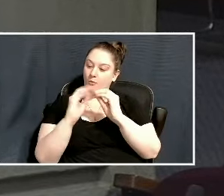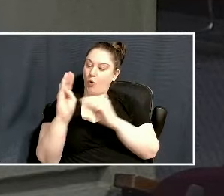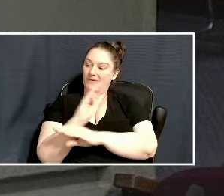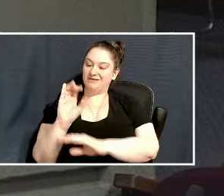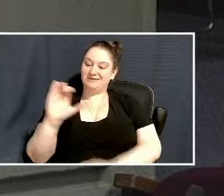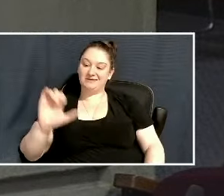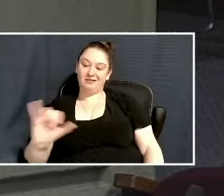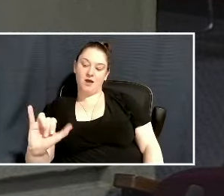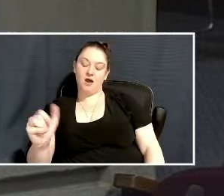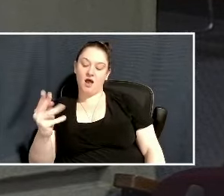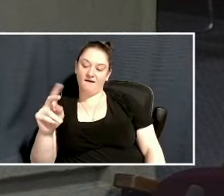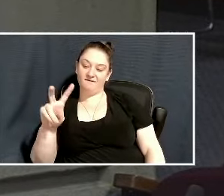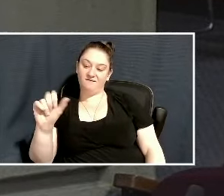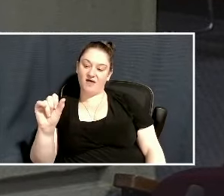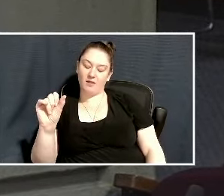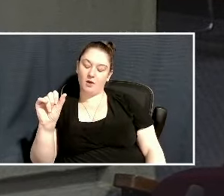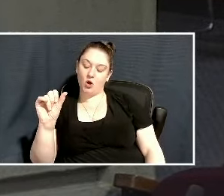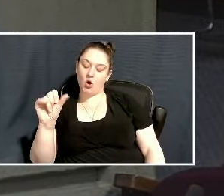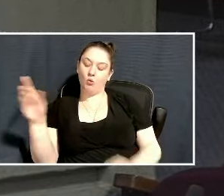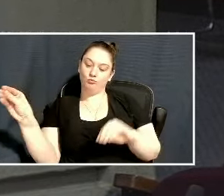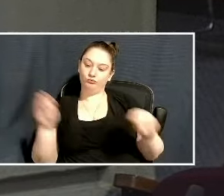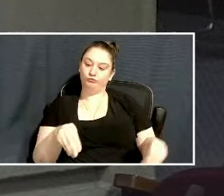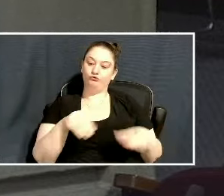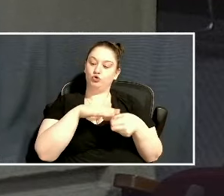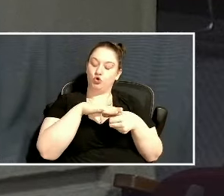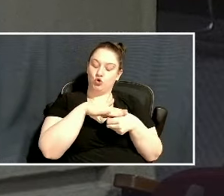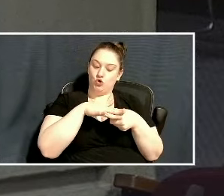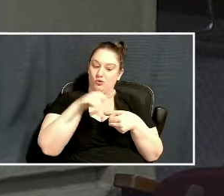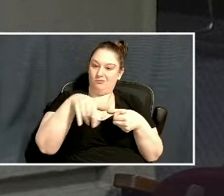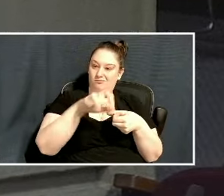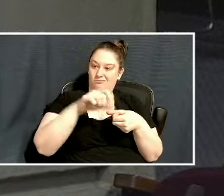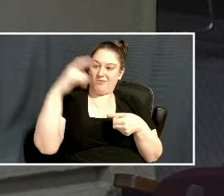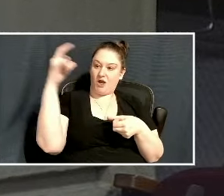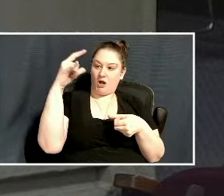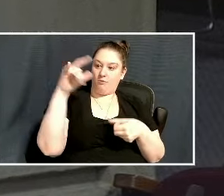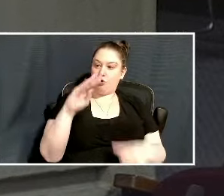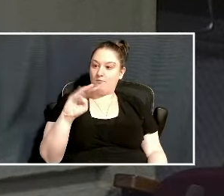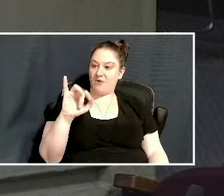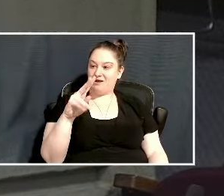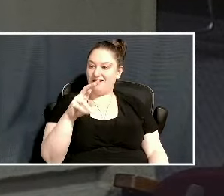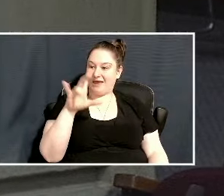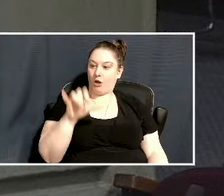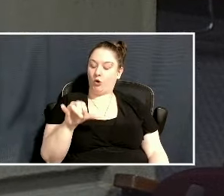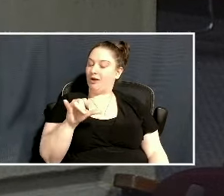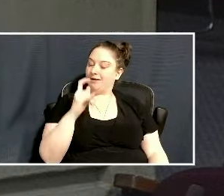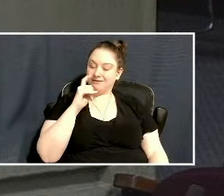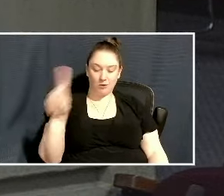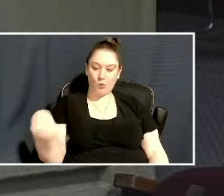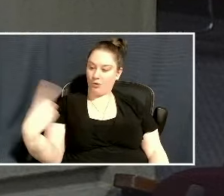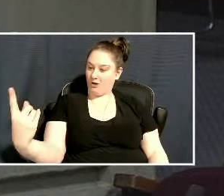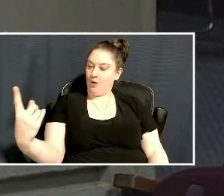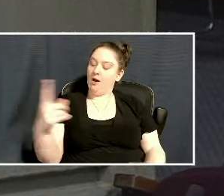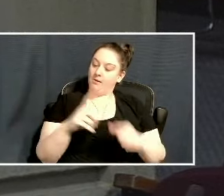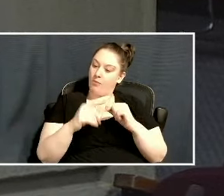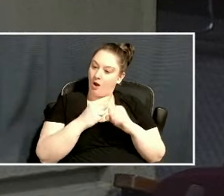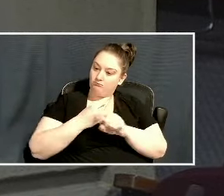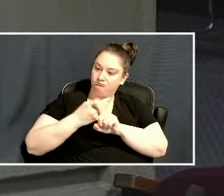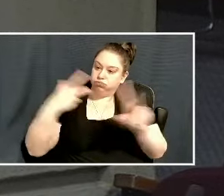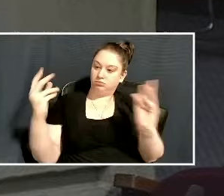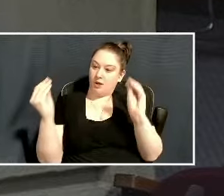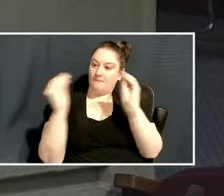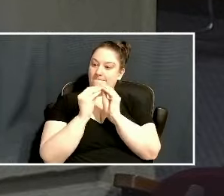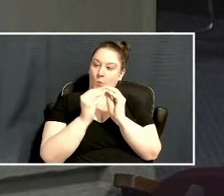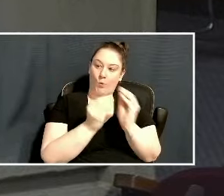Salem airport at McNary Field, and that it is not one solitary airline, but someday in the near future we